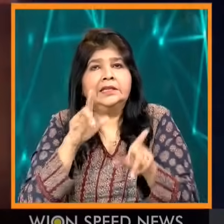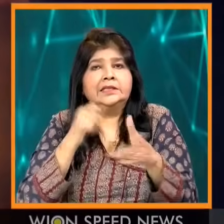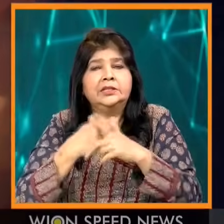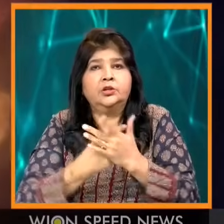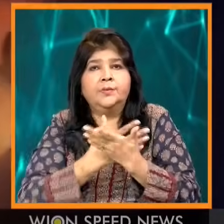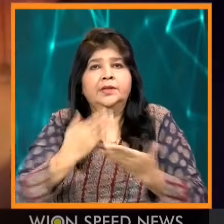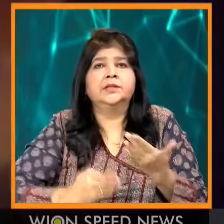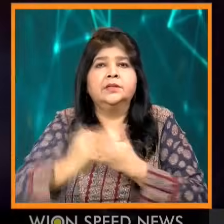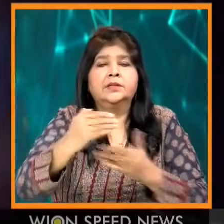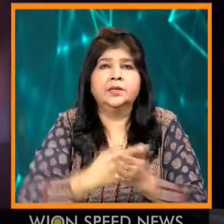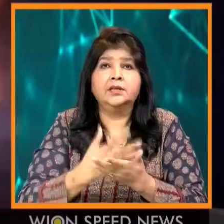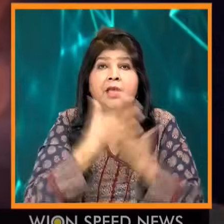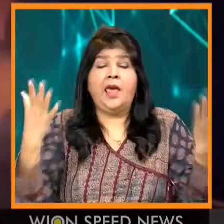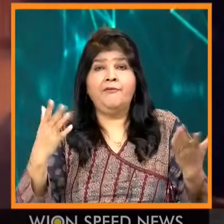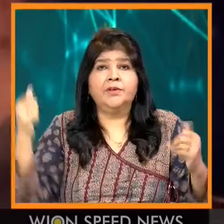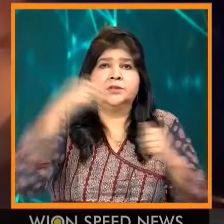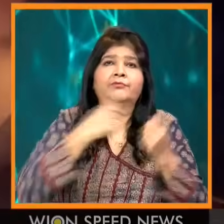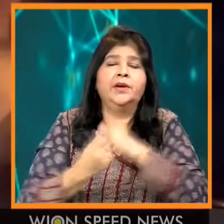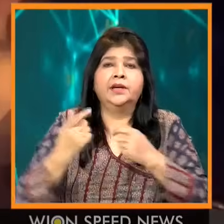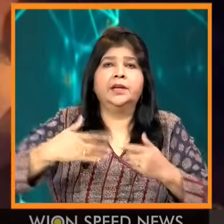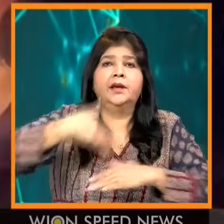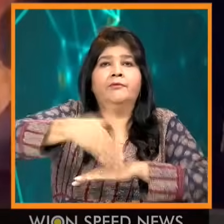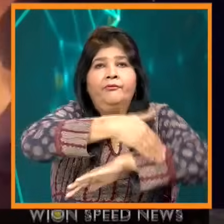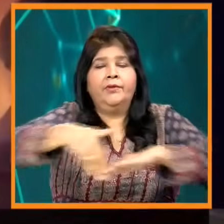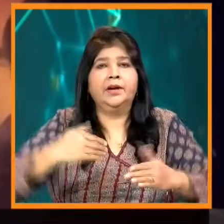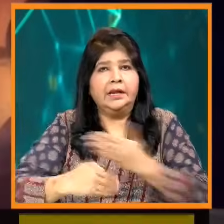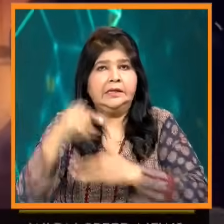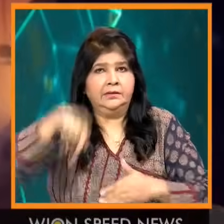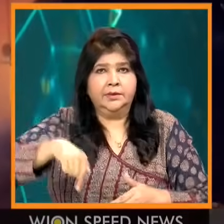heaviest fighting on the front line is taking place.